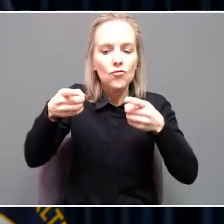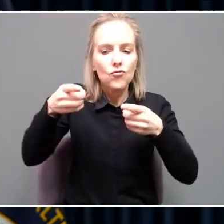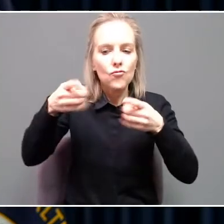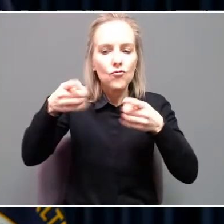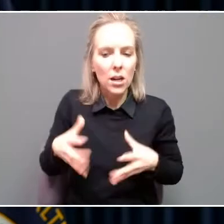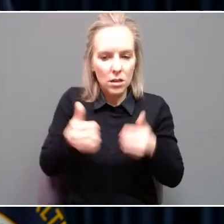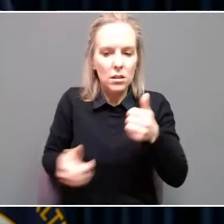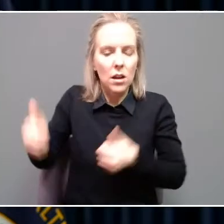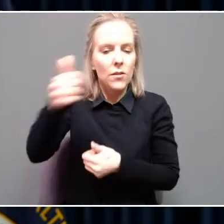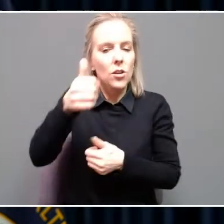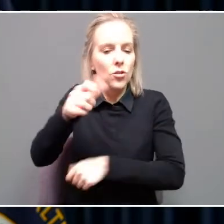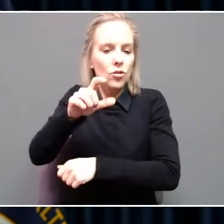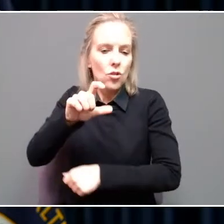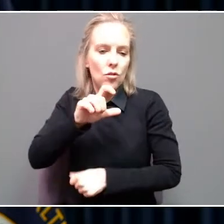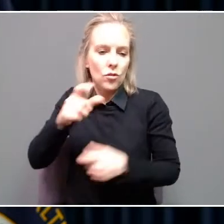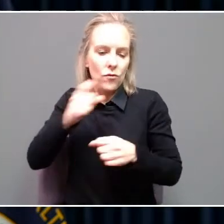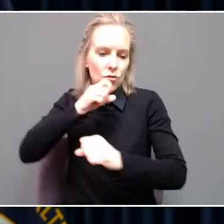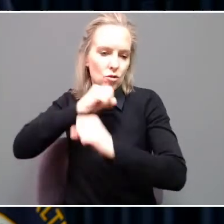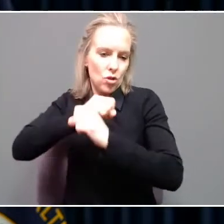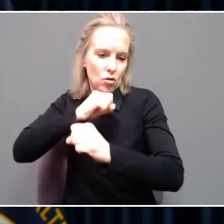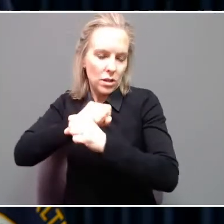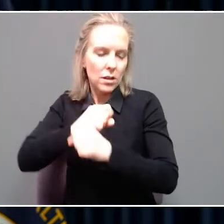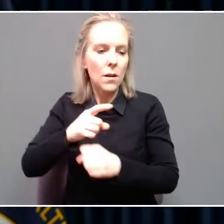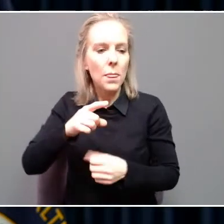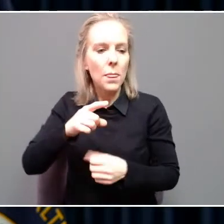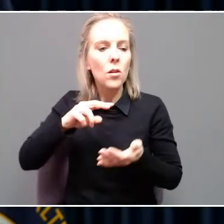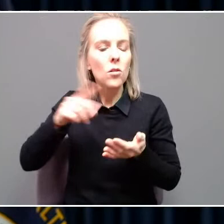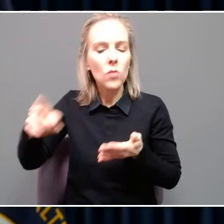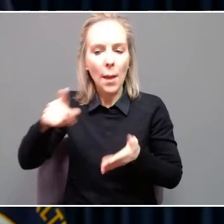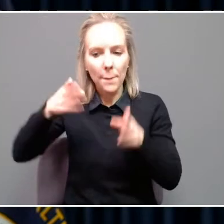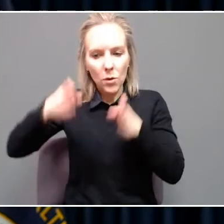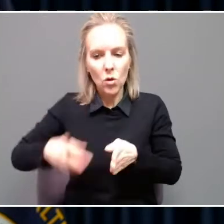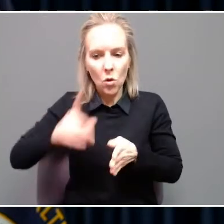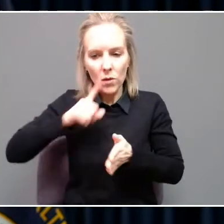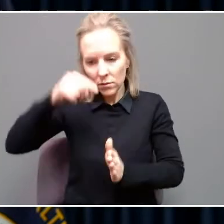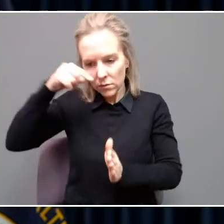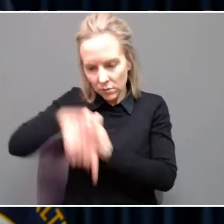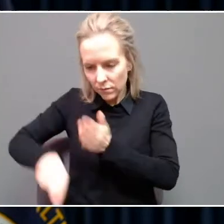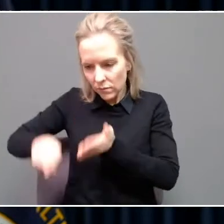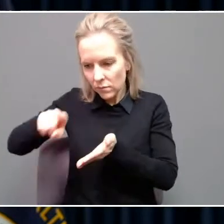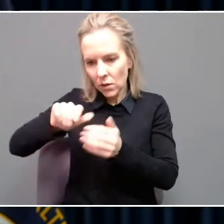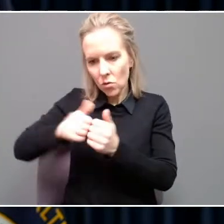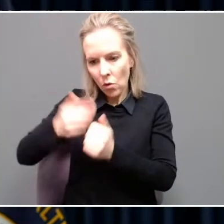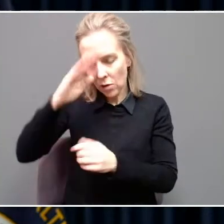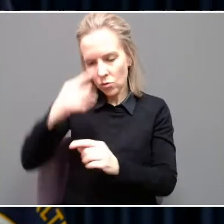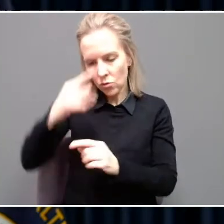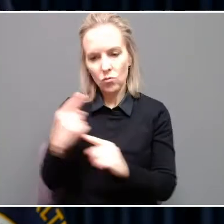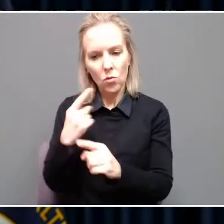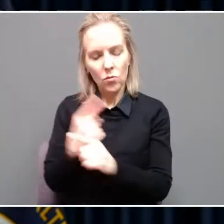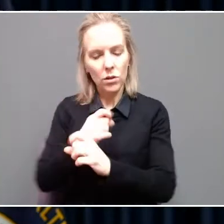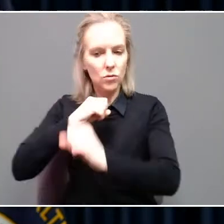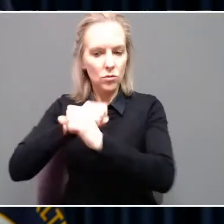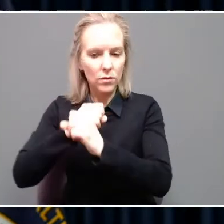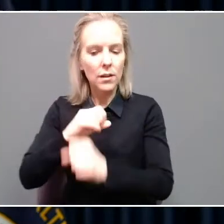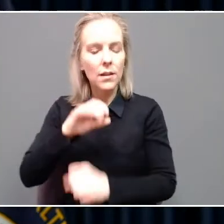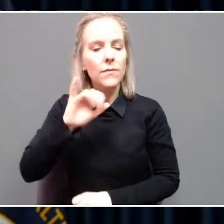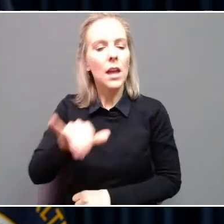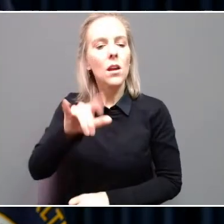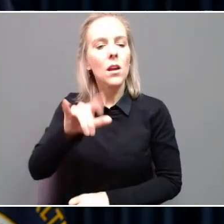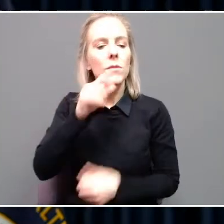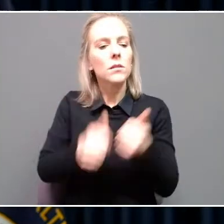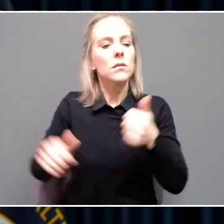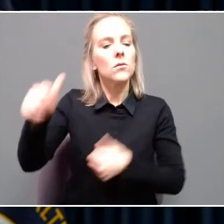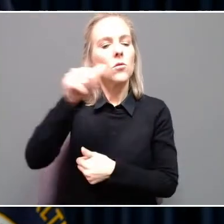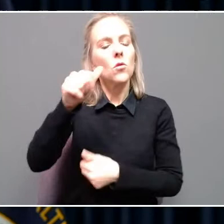deep experience in operating secure facilities. That person is former Department of Corrections Warden Larry Chandler, who is